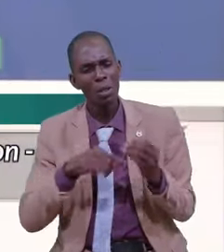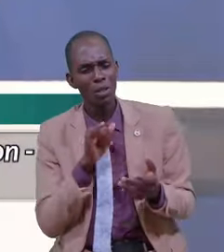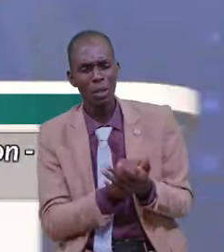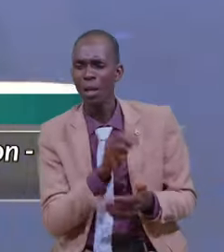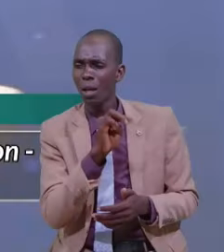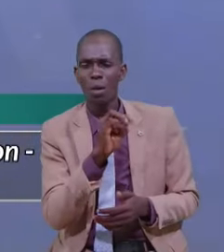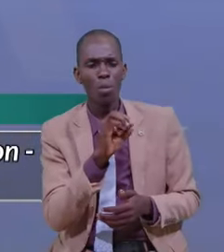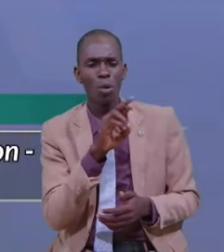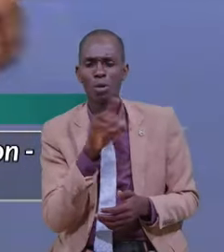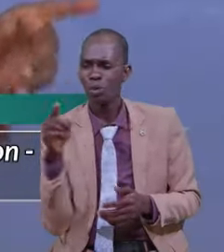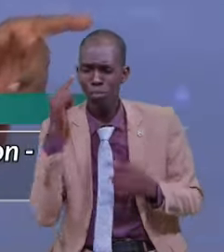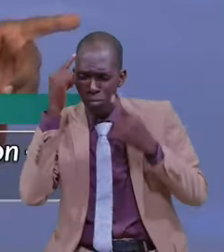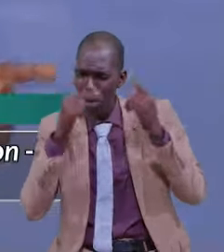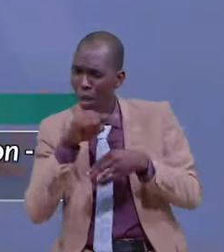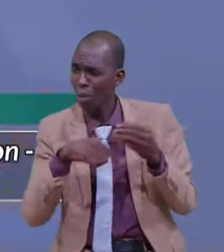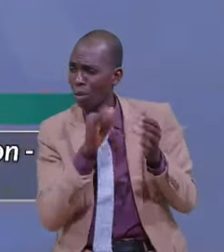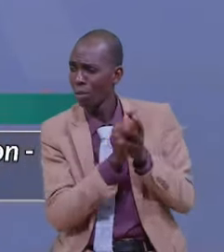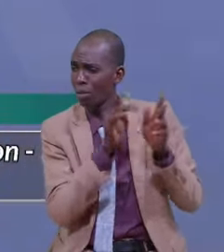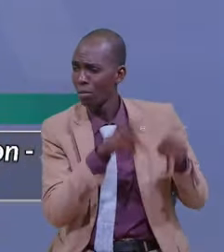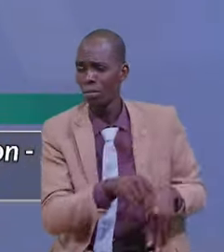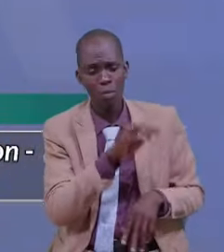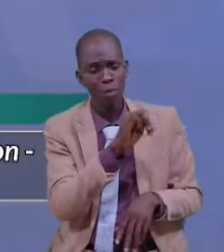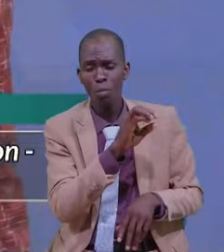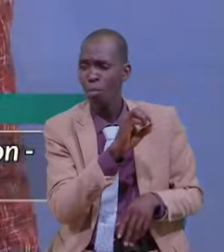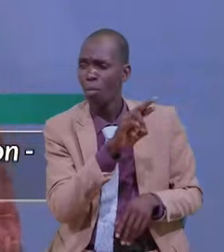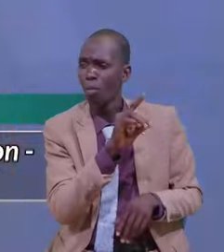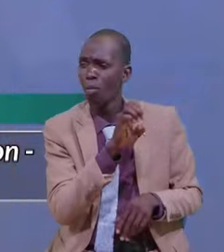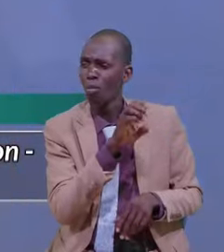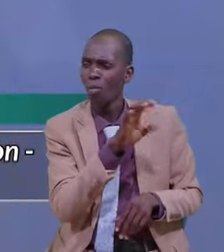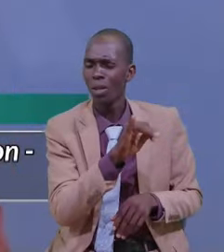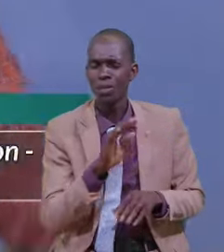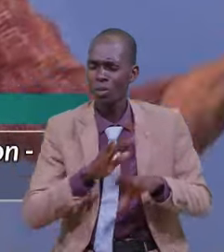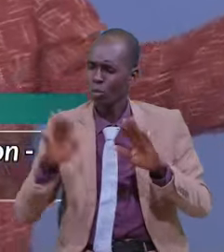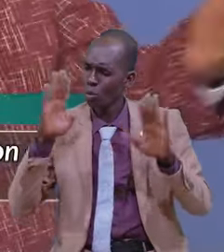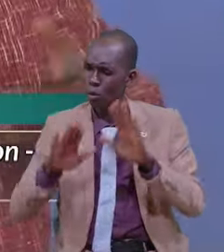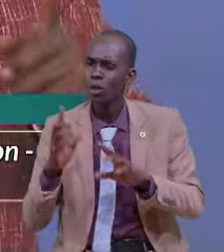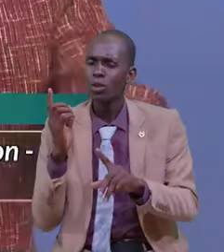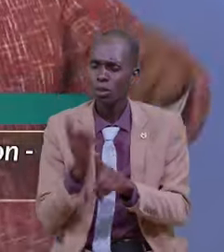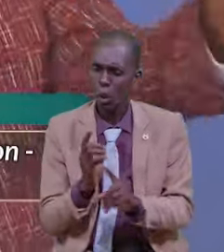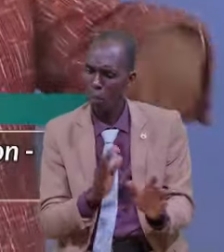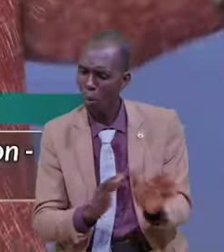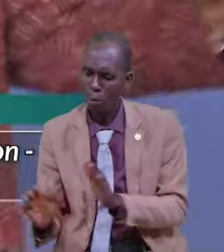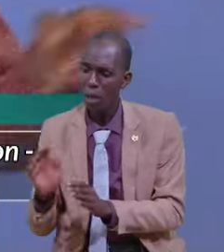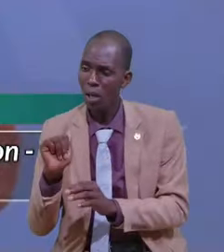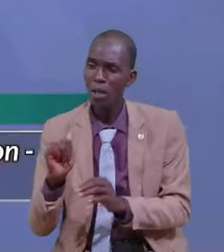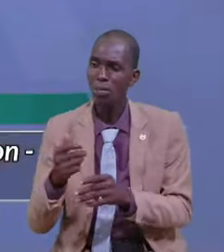gallows and set it up and go to the king and tell him you want